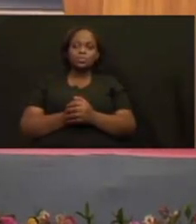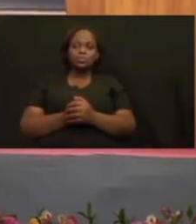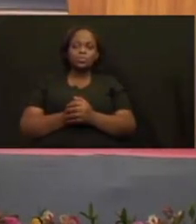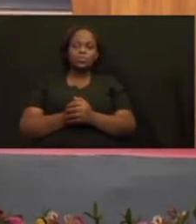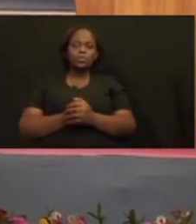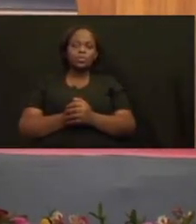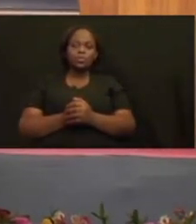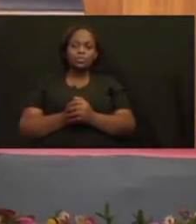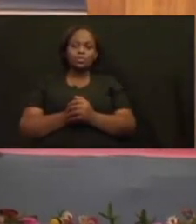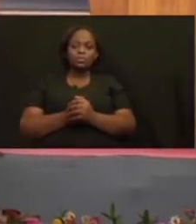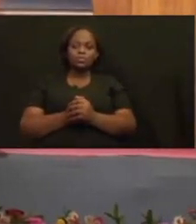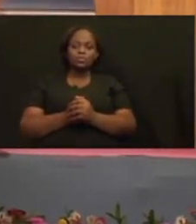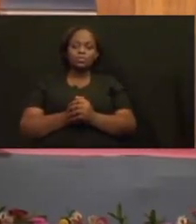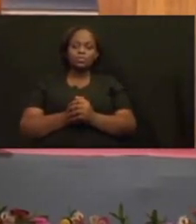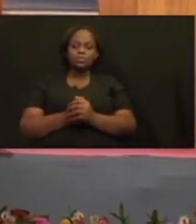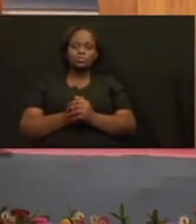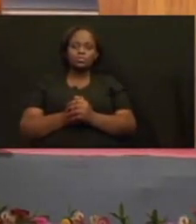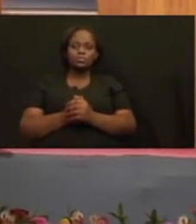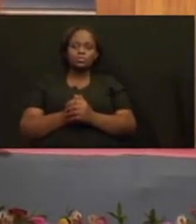he's raising more witnesses.